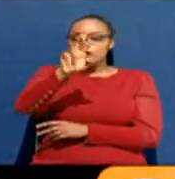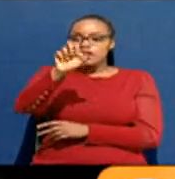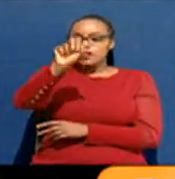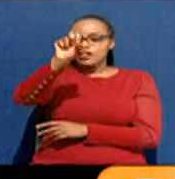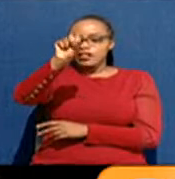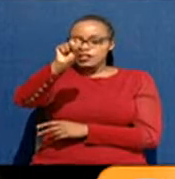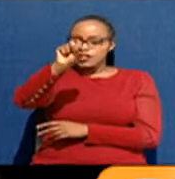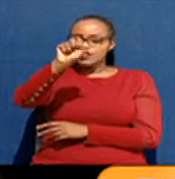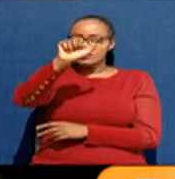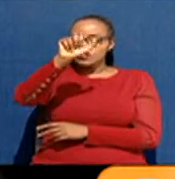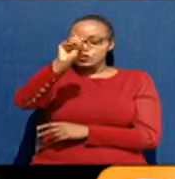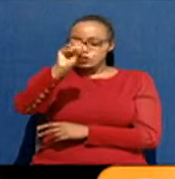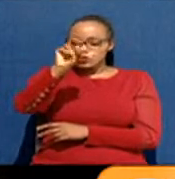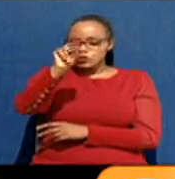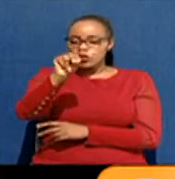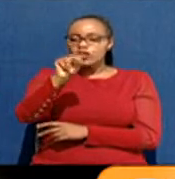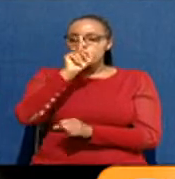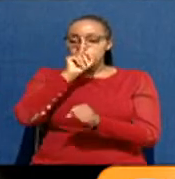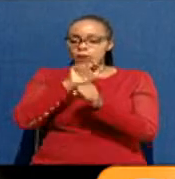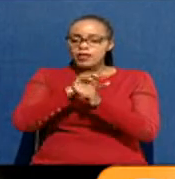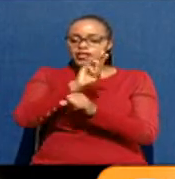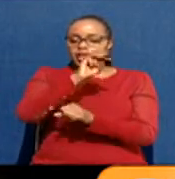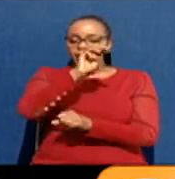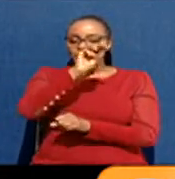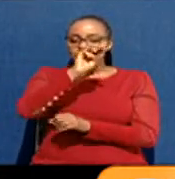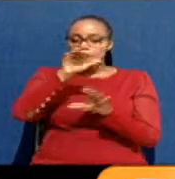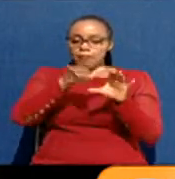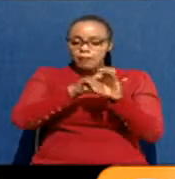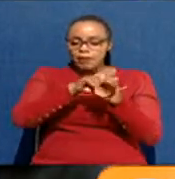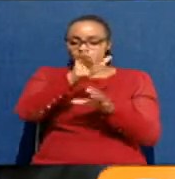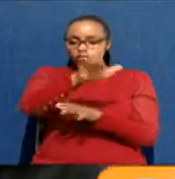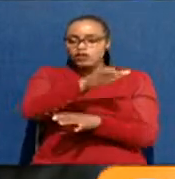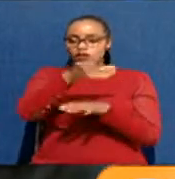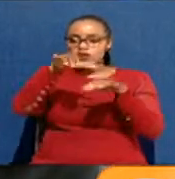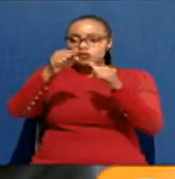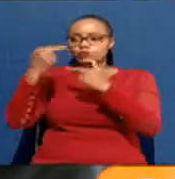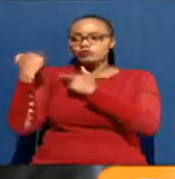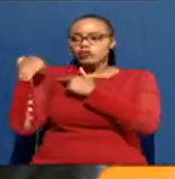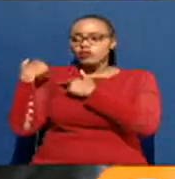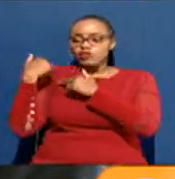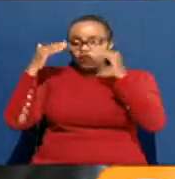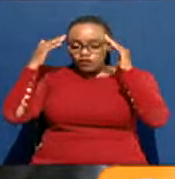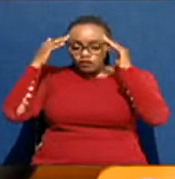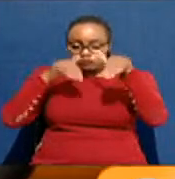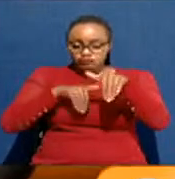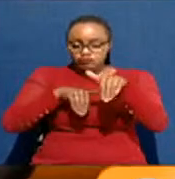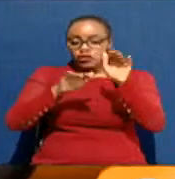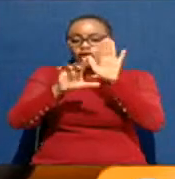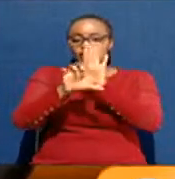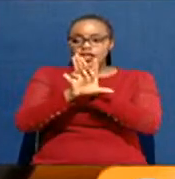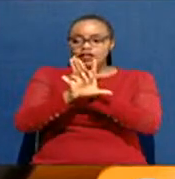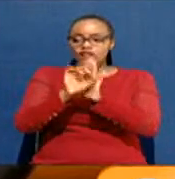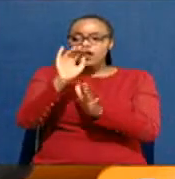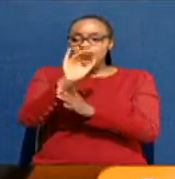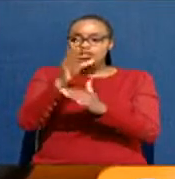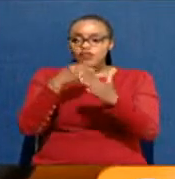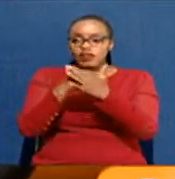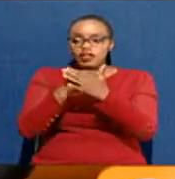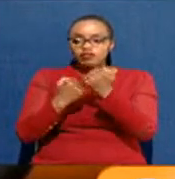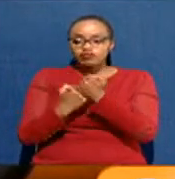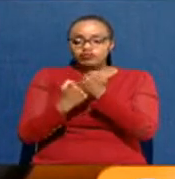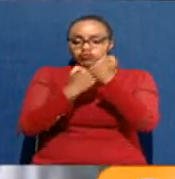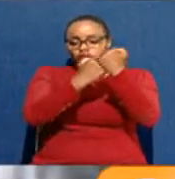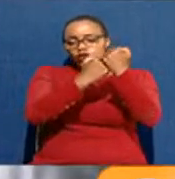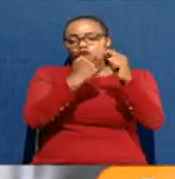Ingonga assuring members of parliament of undertaking all his duties within the confines of the law, seeking financial support from